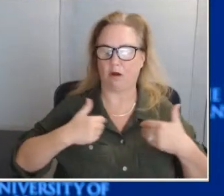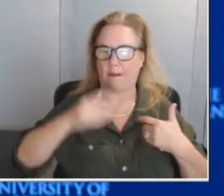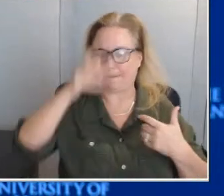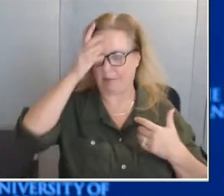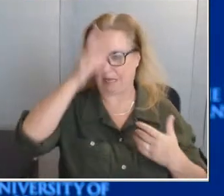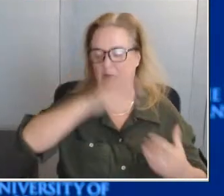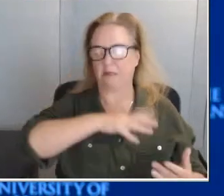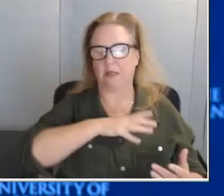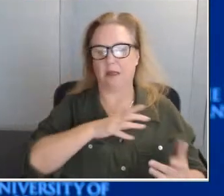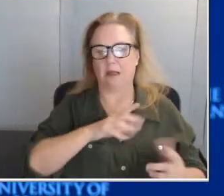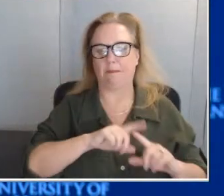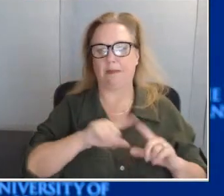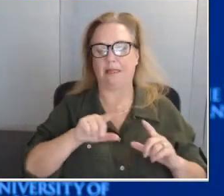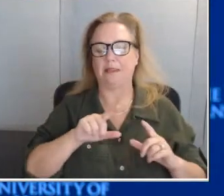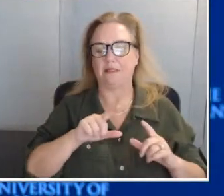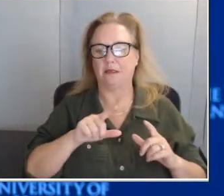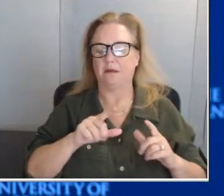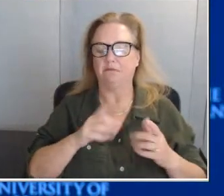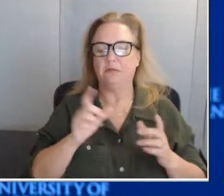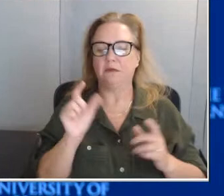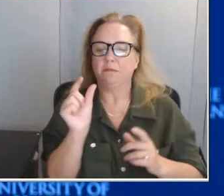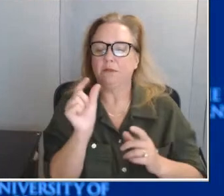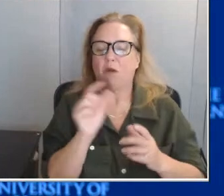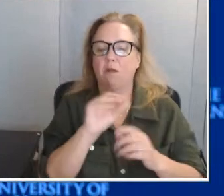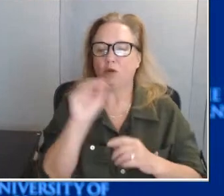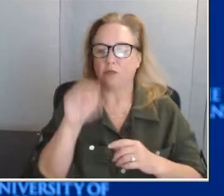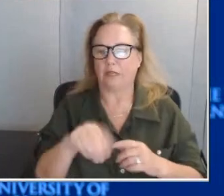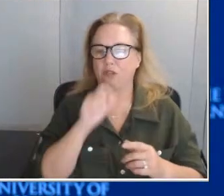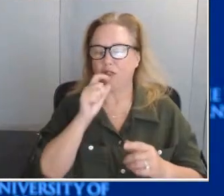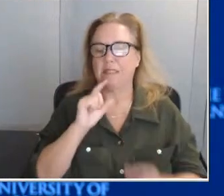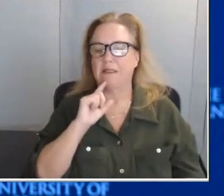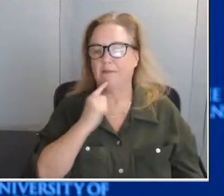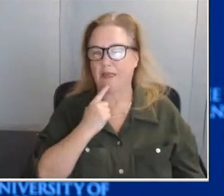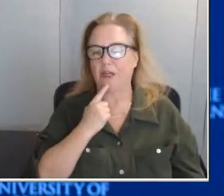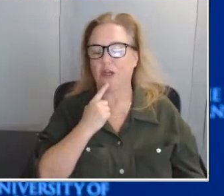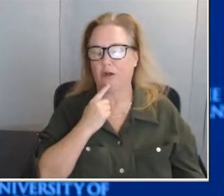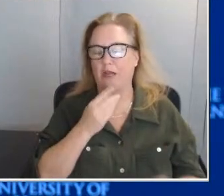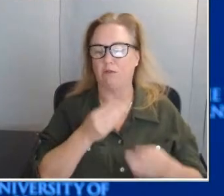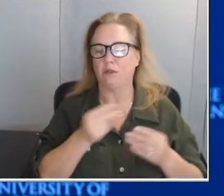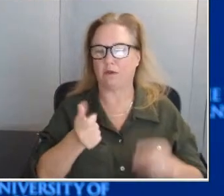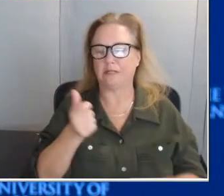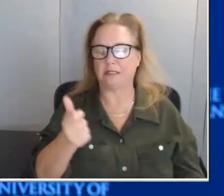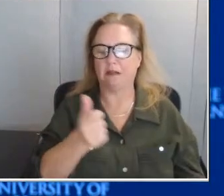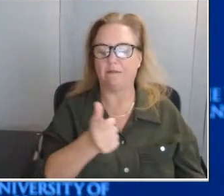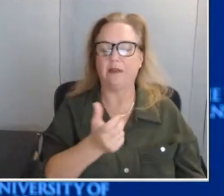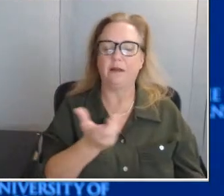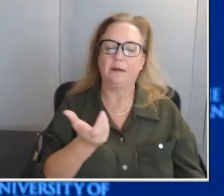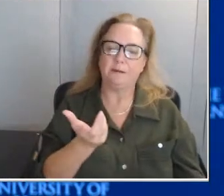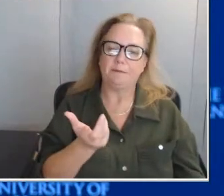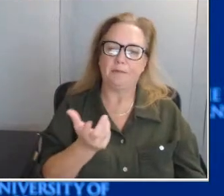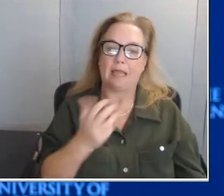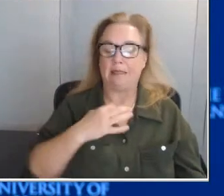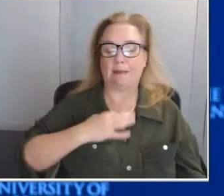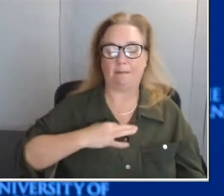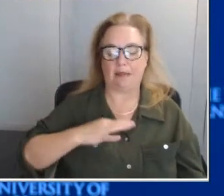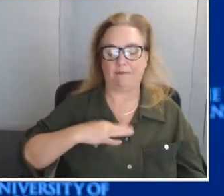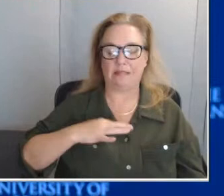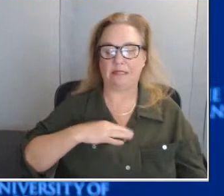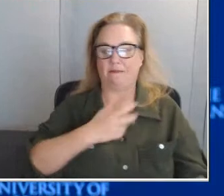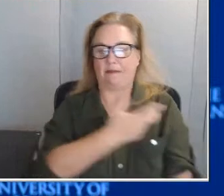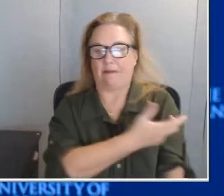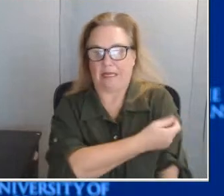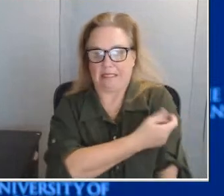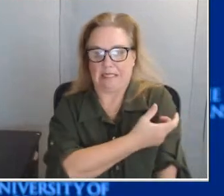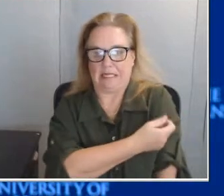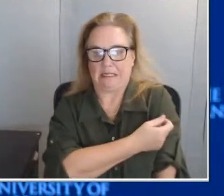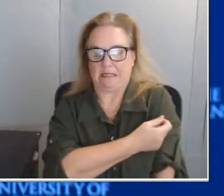a transient thing. Typically is not severe, resolves on its own. And again, certainly the benefits of these vaccines